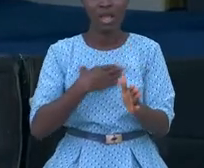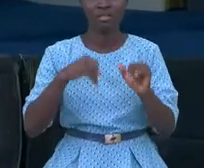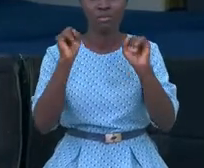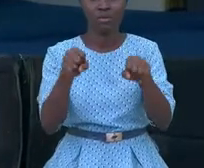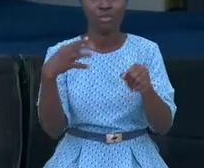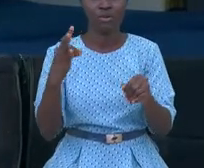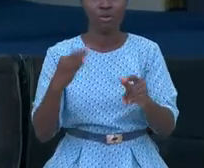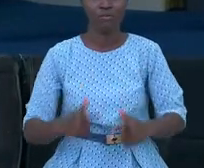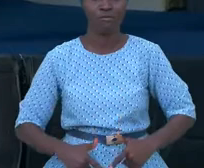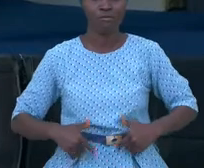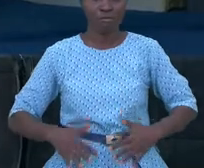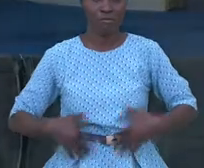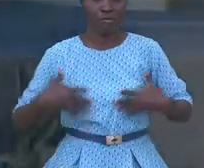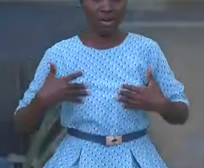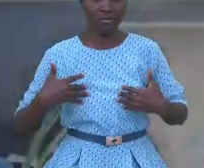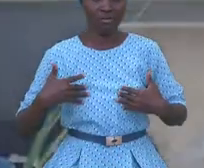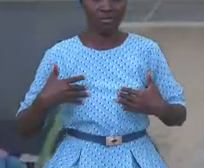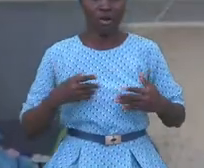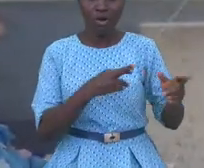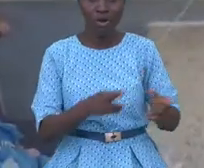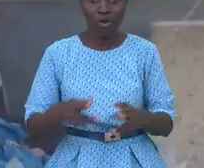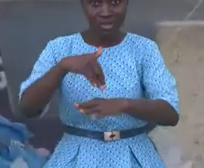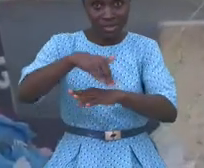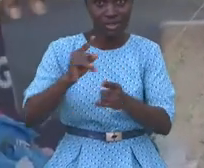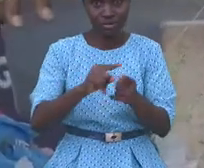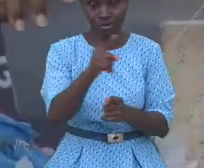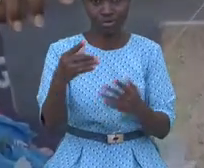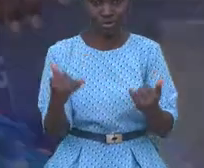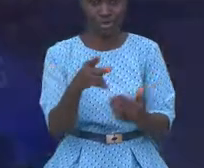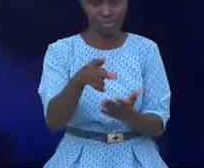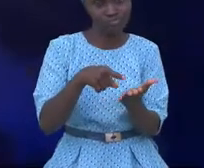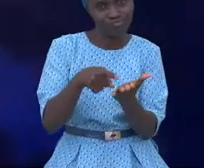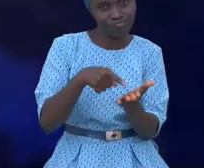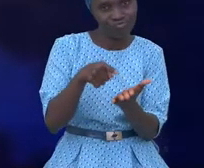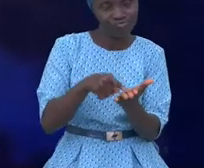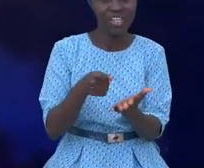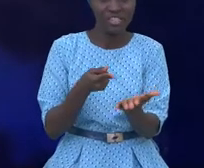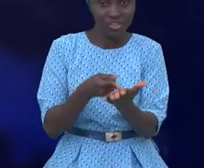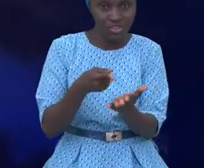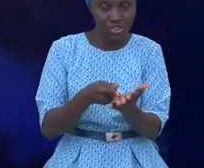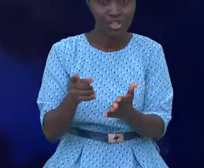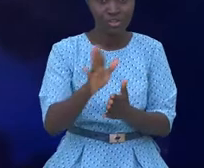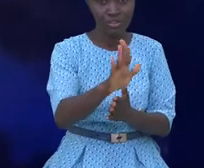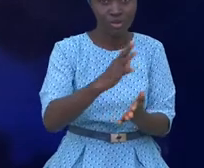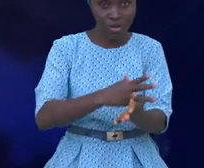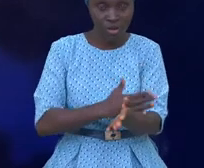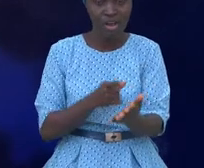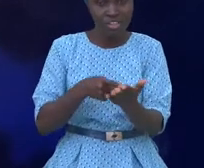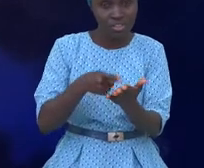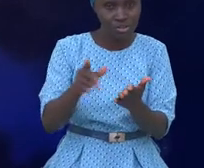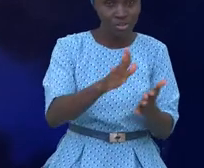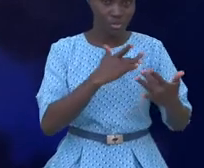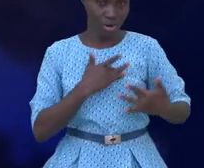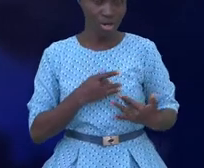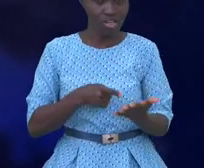life already sent to you. Check up in your tablet. Check up in your heart. Check up in your